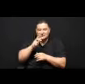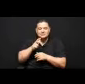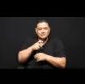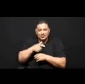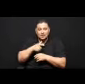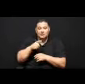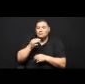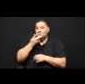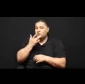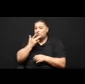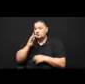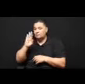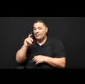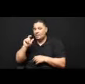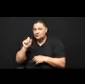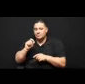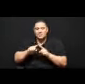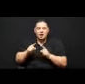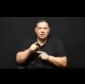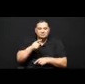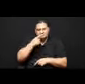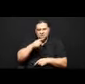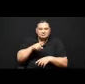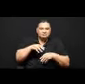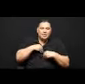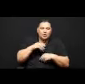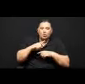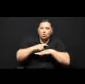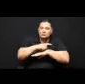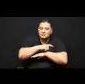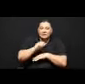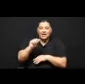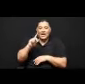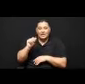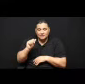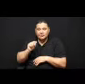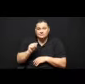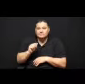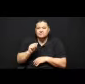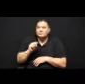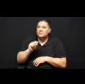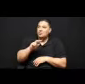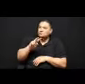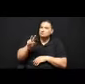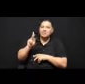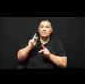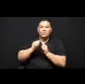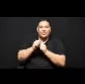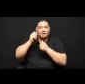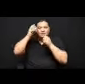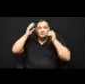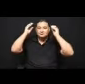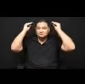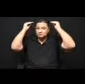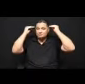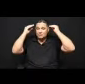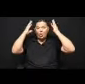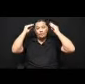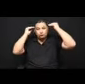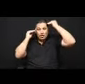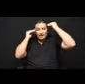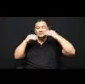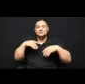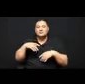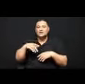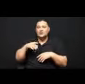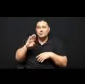worms. Ada believes people in top hats and berets bring blue bushes and red ladders to polish the